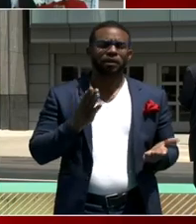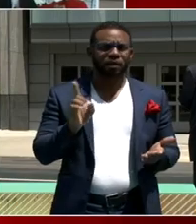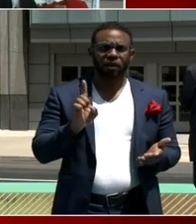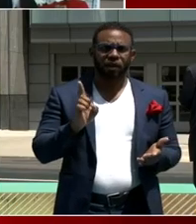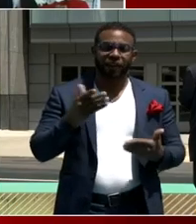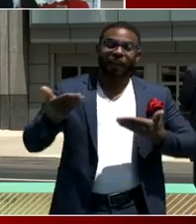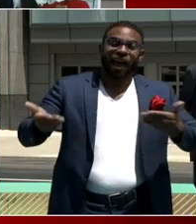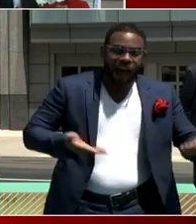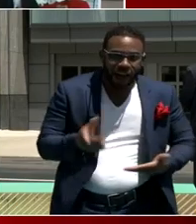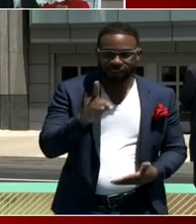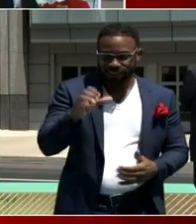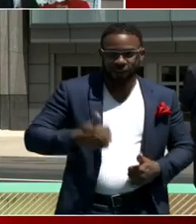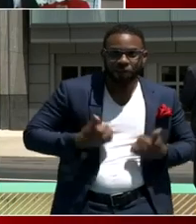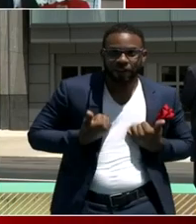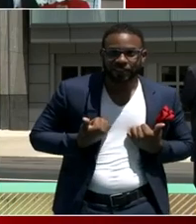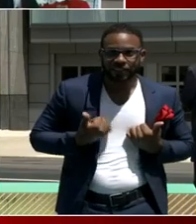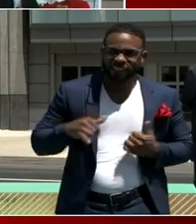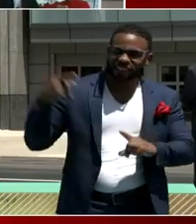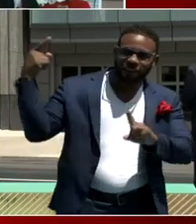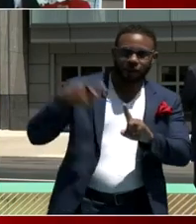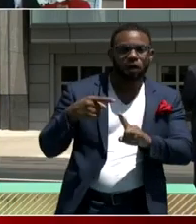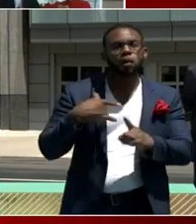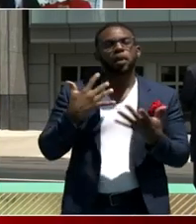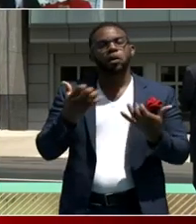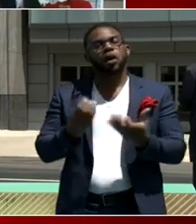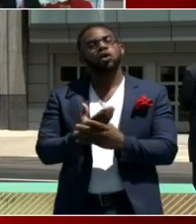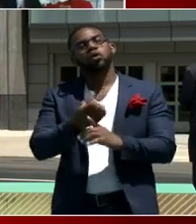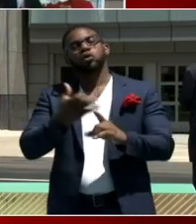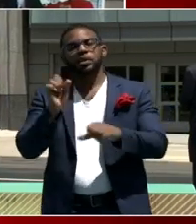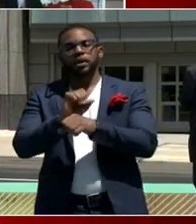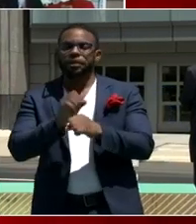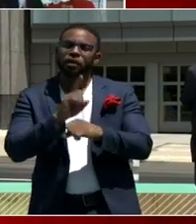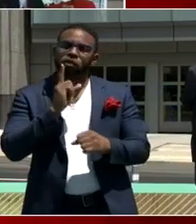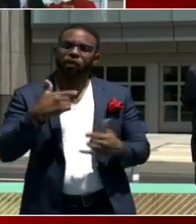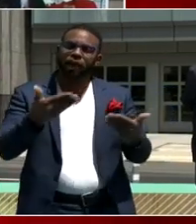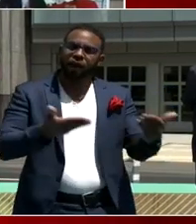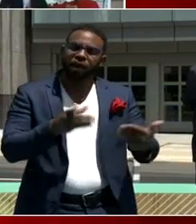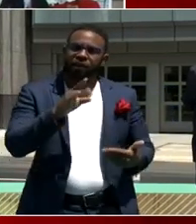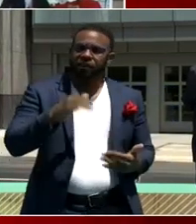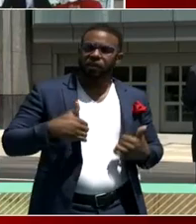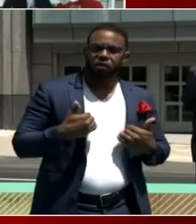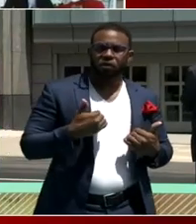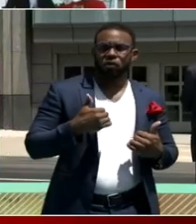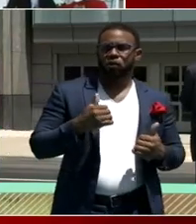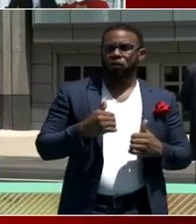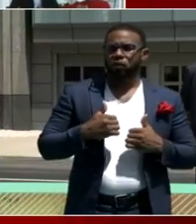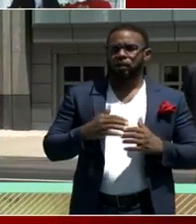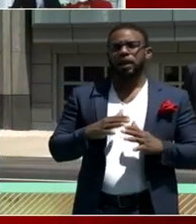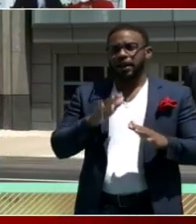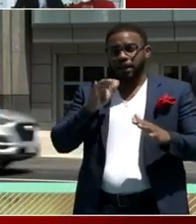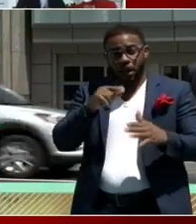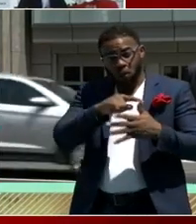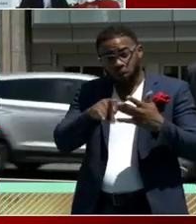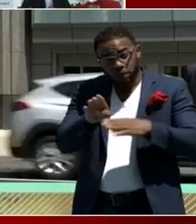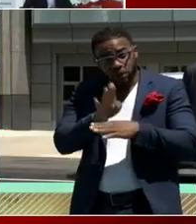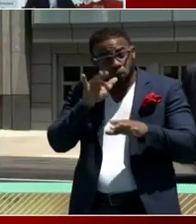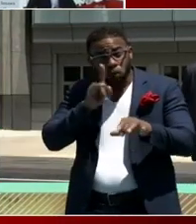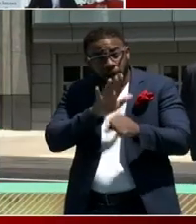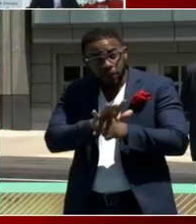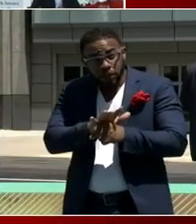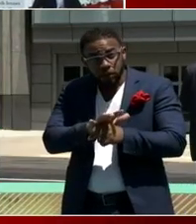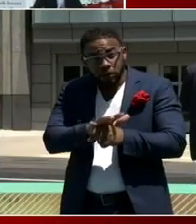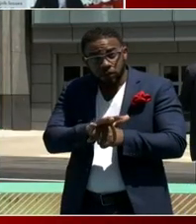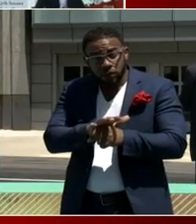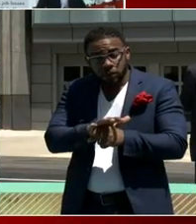D.C., but to hire D.C. residents, right? So we want to grow jobs to make sure that they hire D.C. residents. And what these businesses will commit